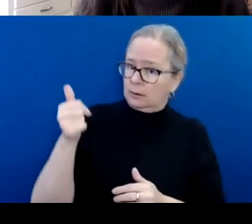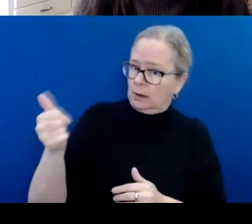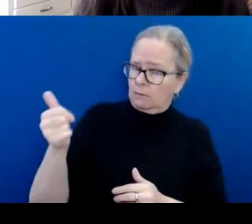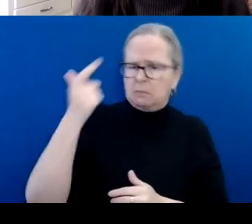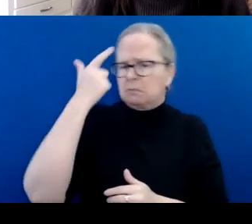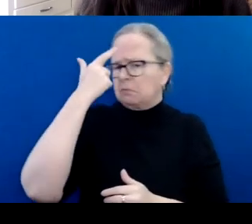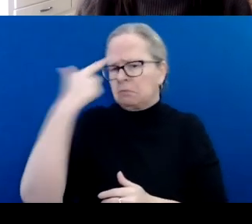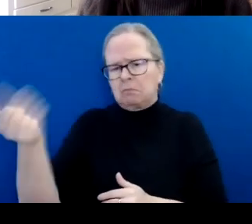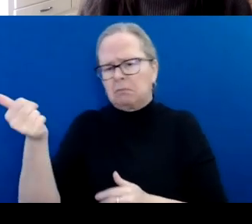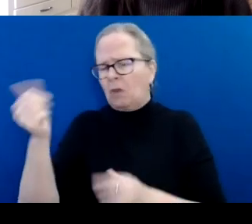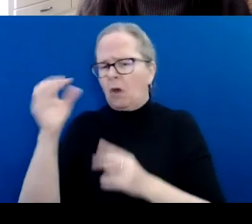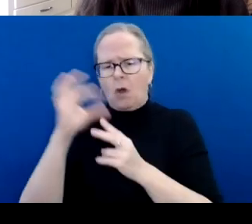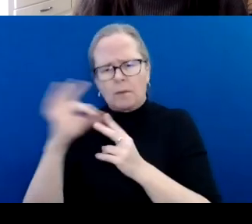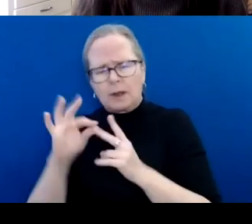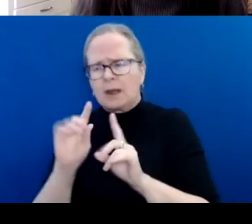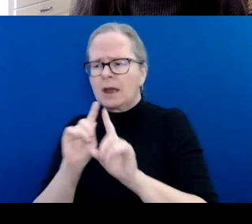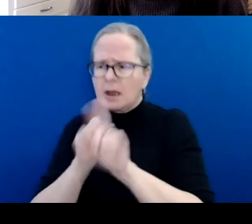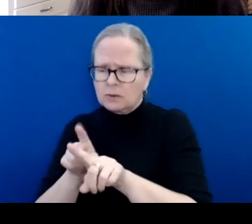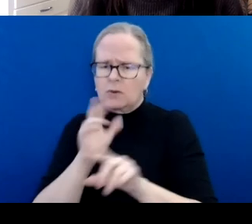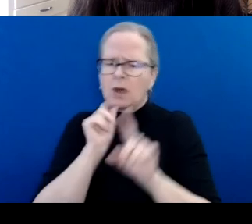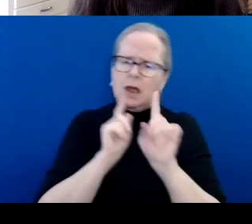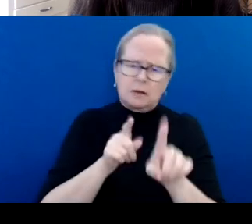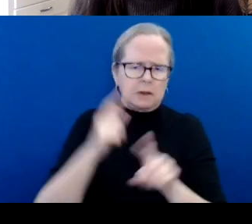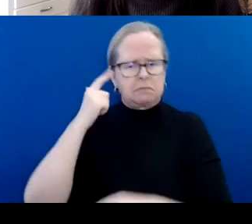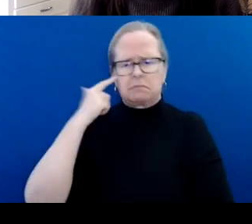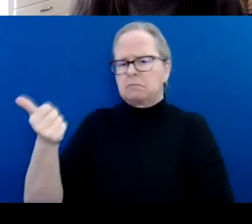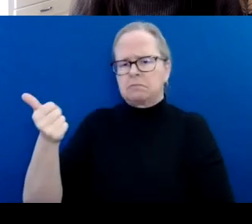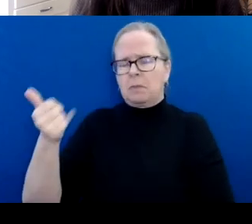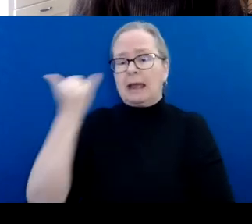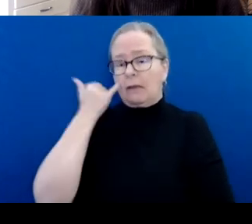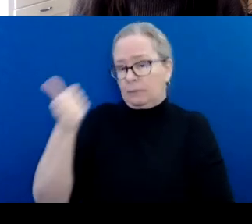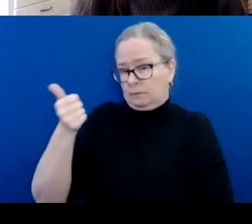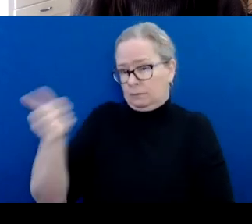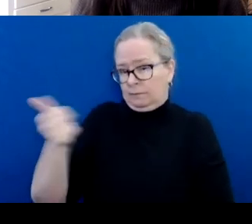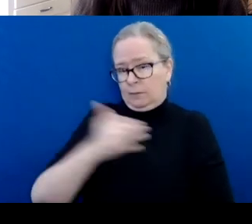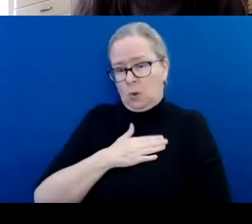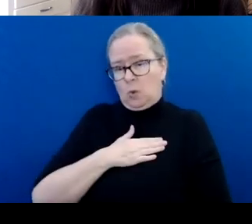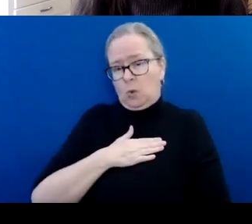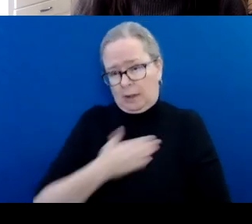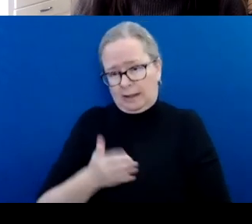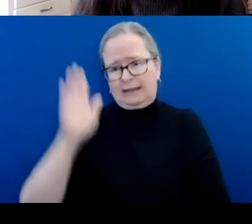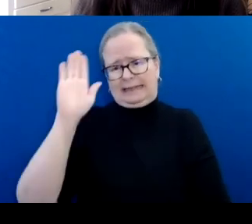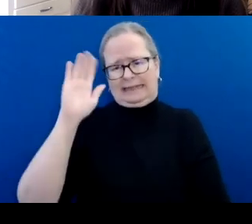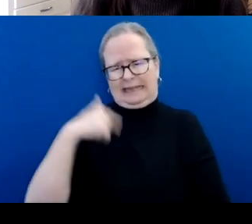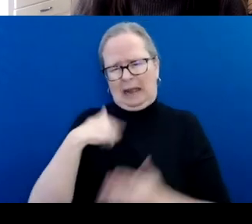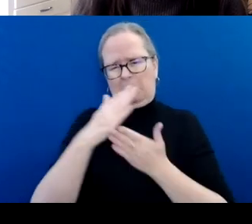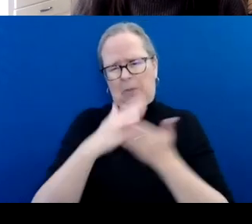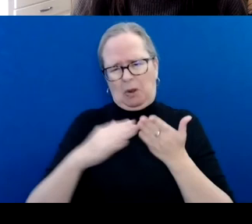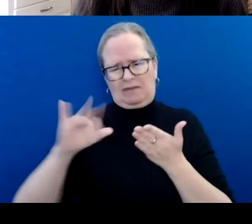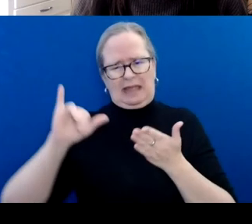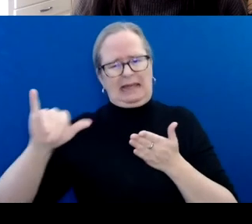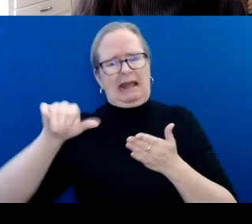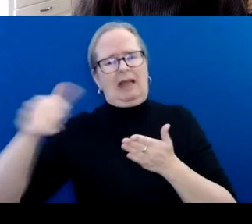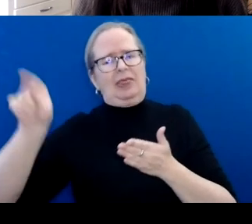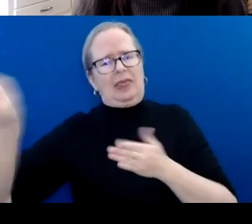Applicants that self-identify as belonging to one or more of these equity priority groups are automatically considered